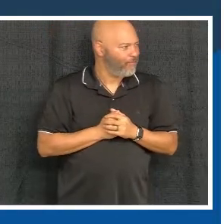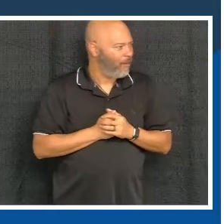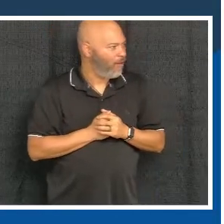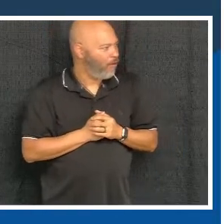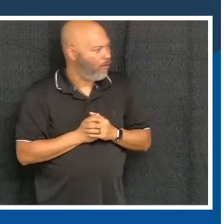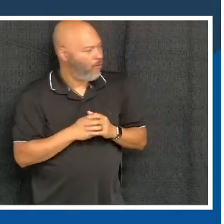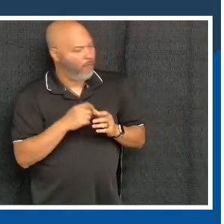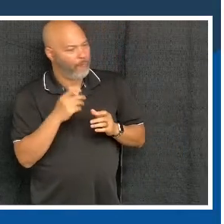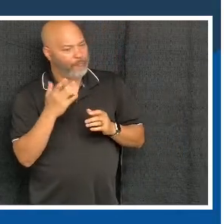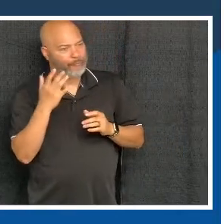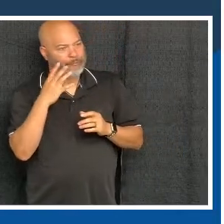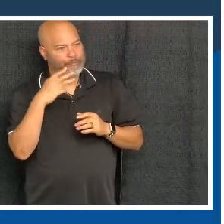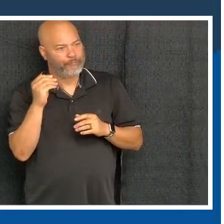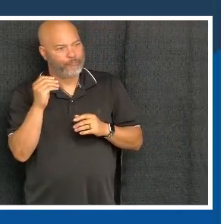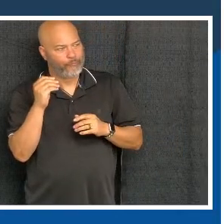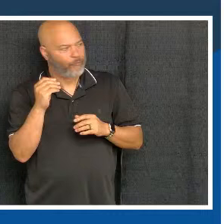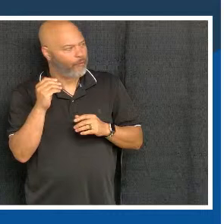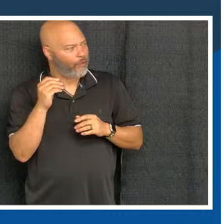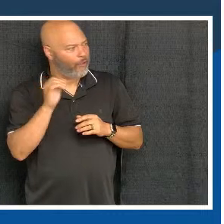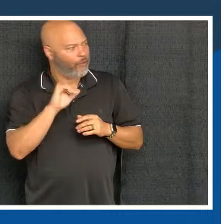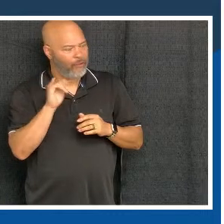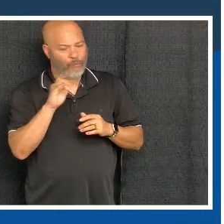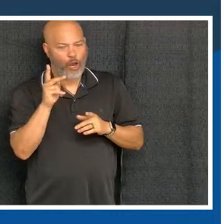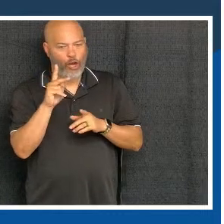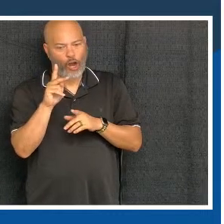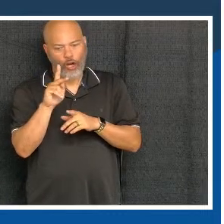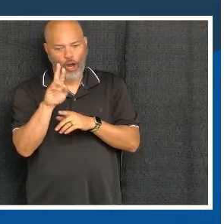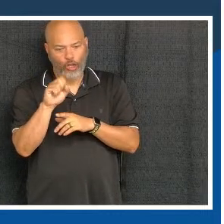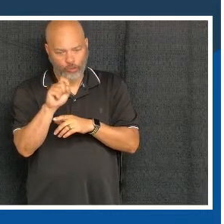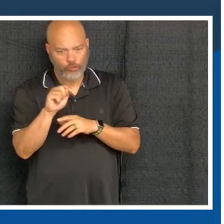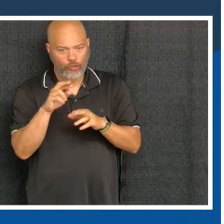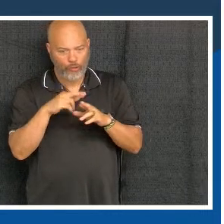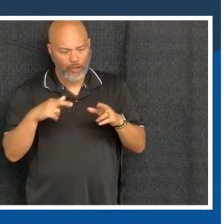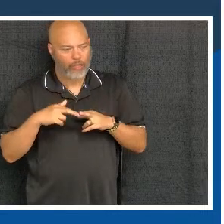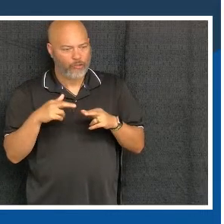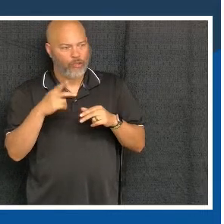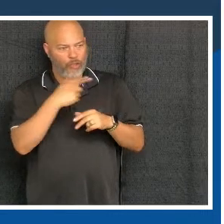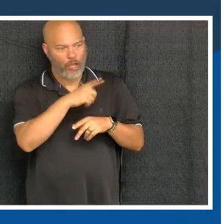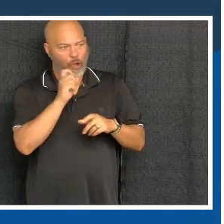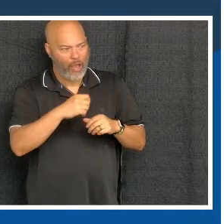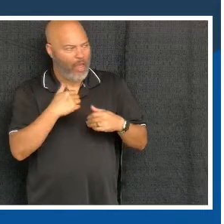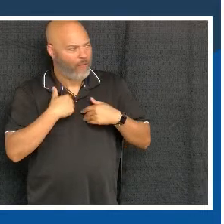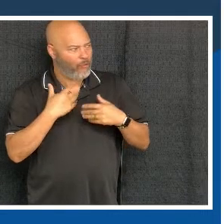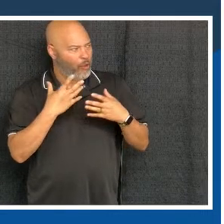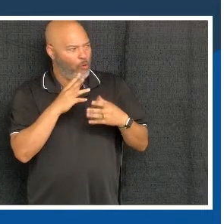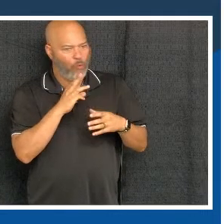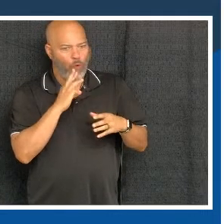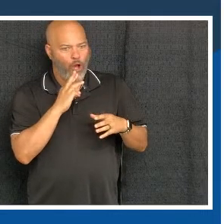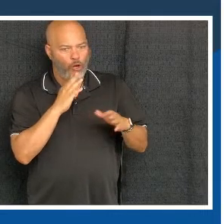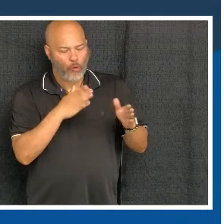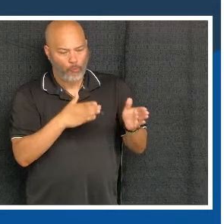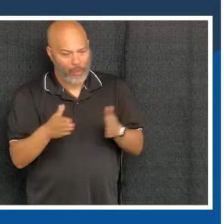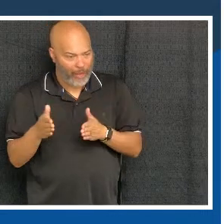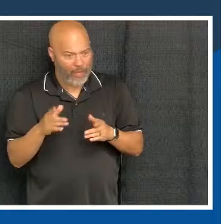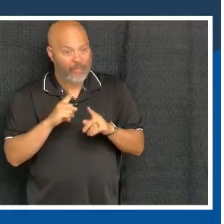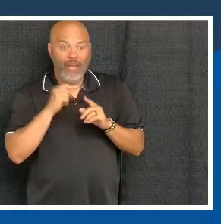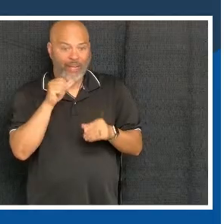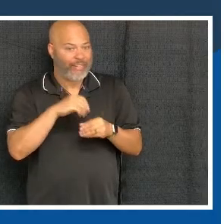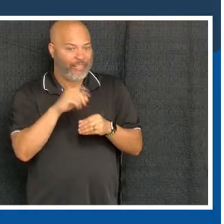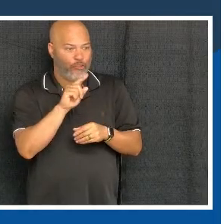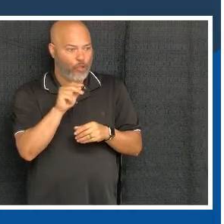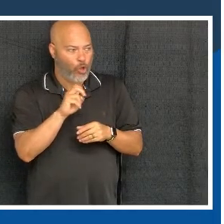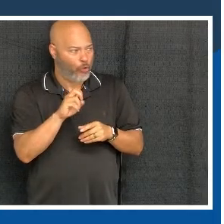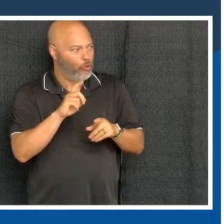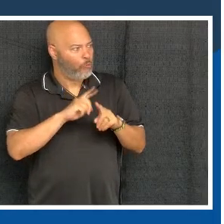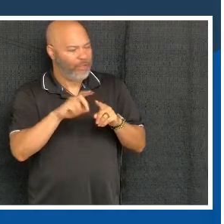All right, so like much of our karst regions, they will have to develop water quality plans, and that will be inherent, not in the zoning, but in